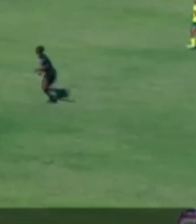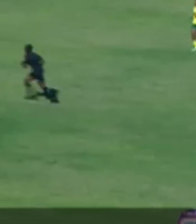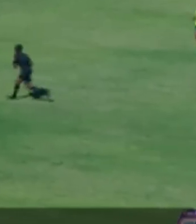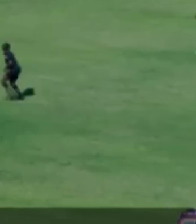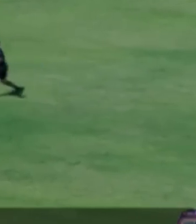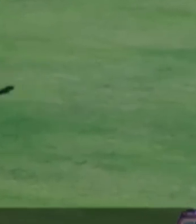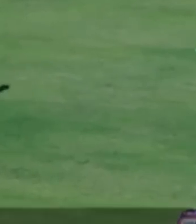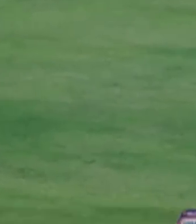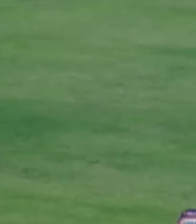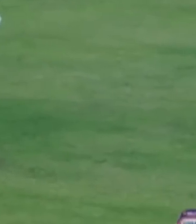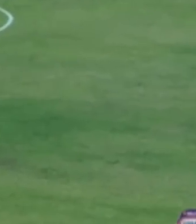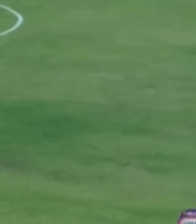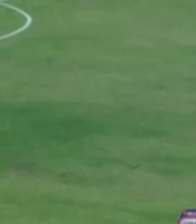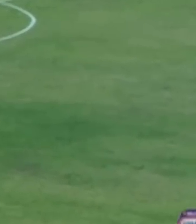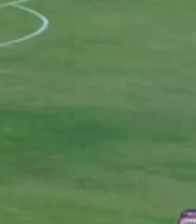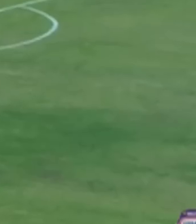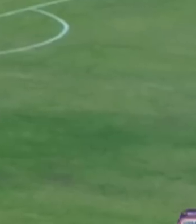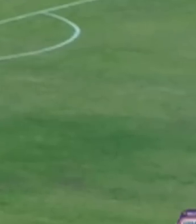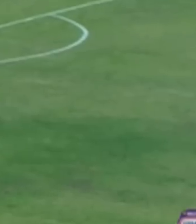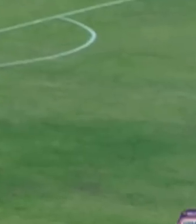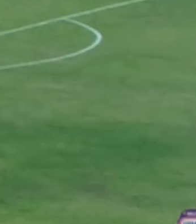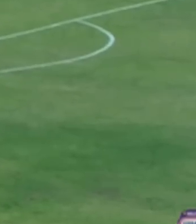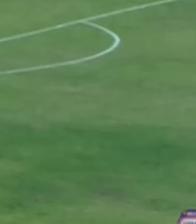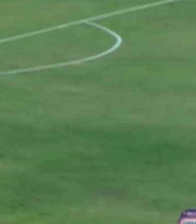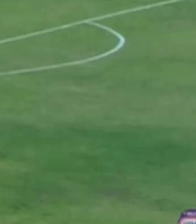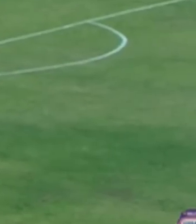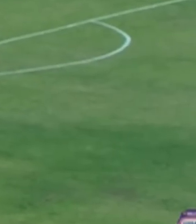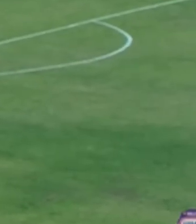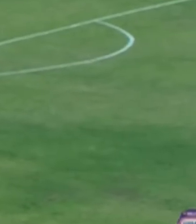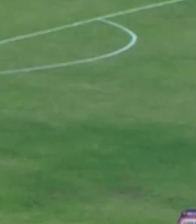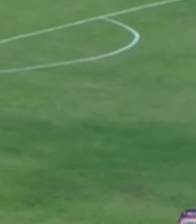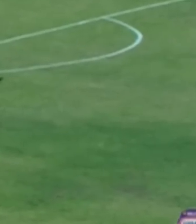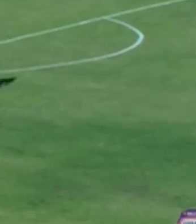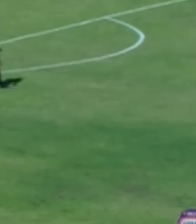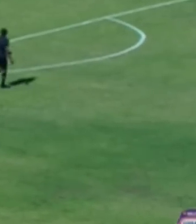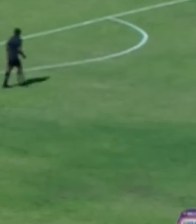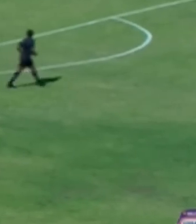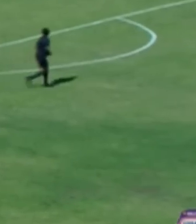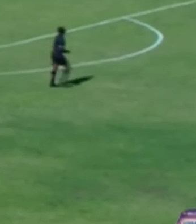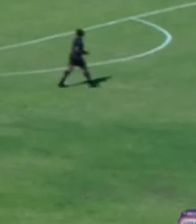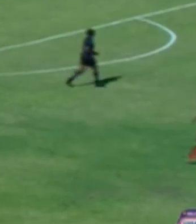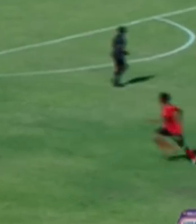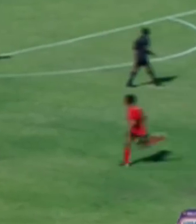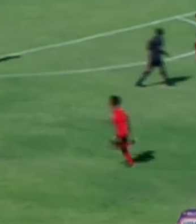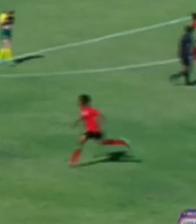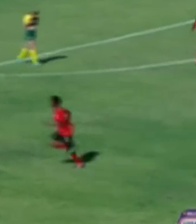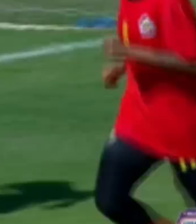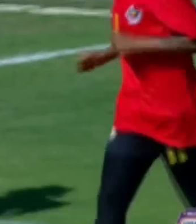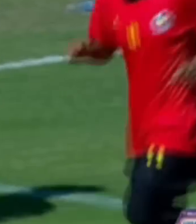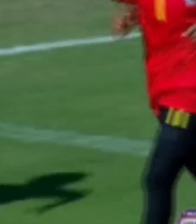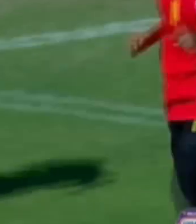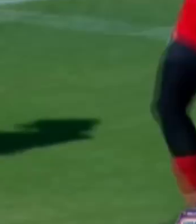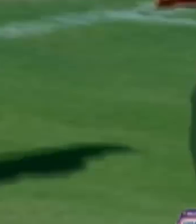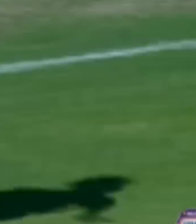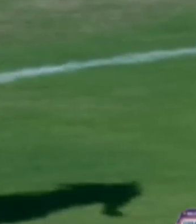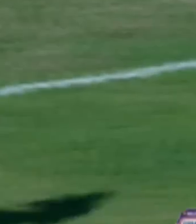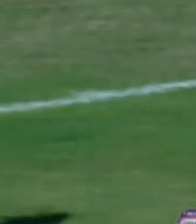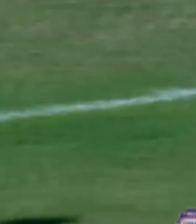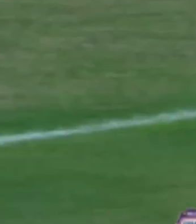Floated on the edge of the box. Jessica comes out. Oh, no, that's the opening goal. Confusion in the